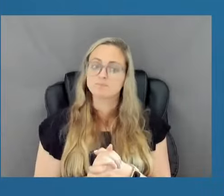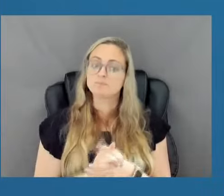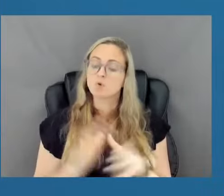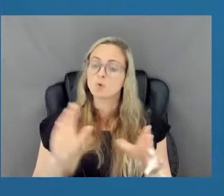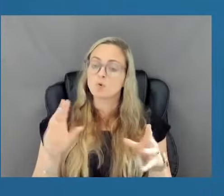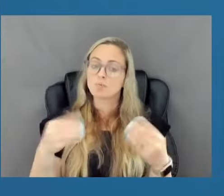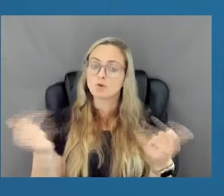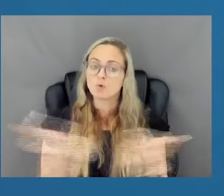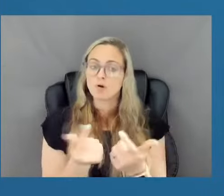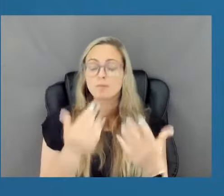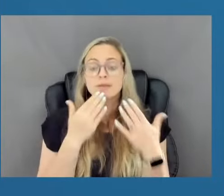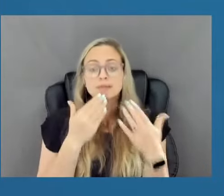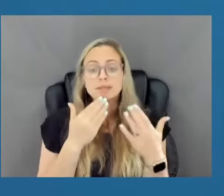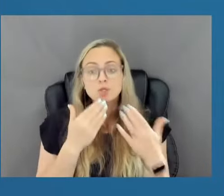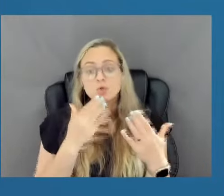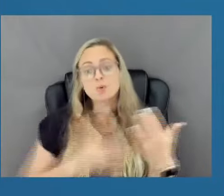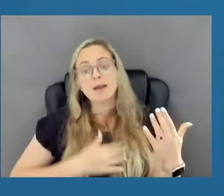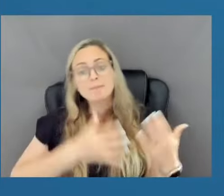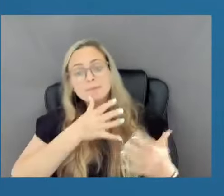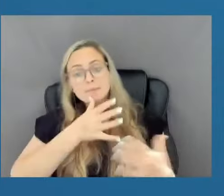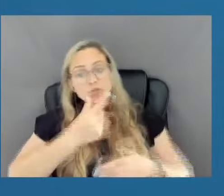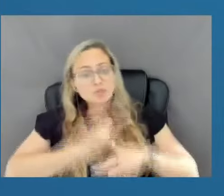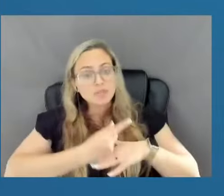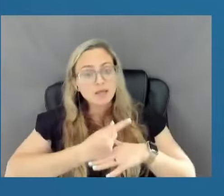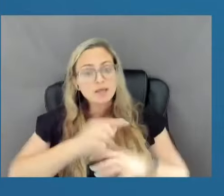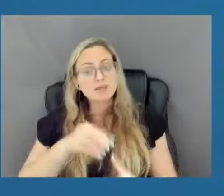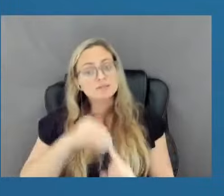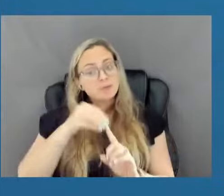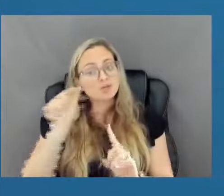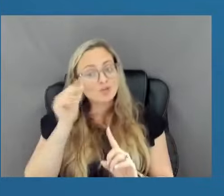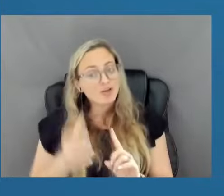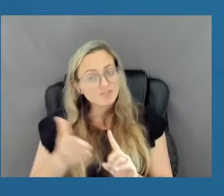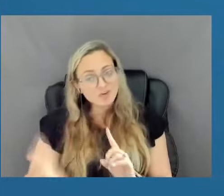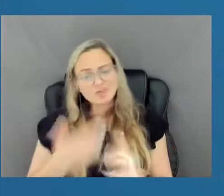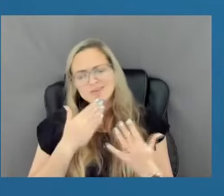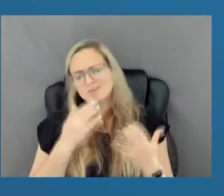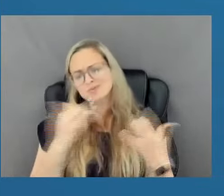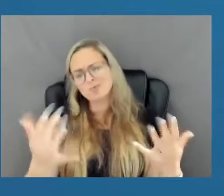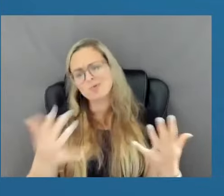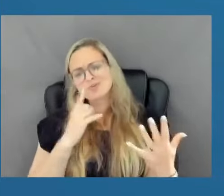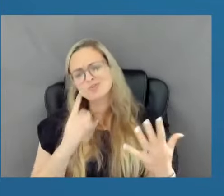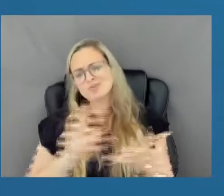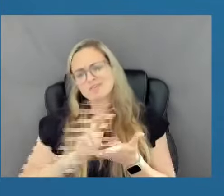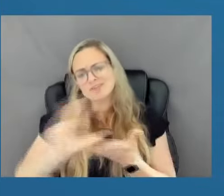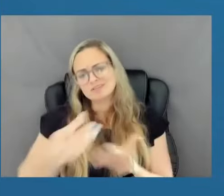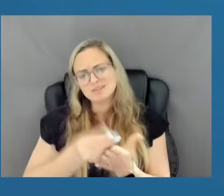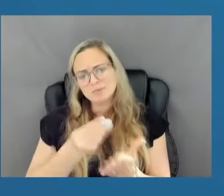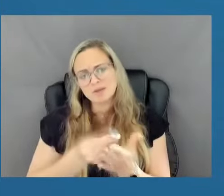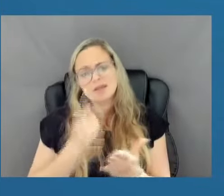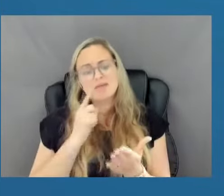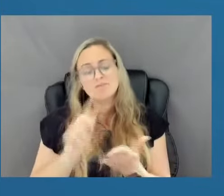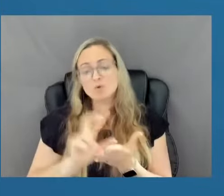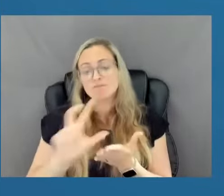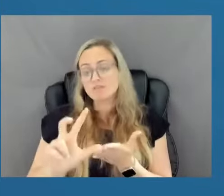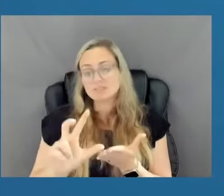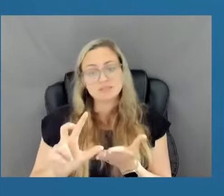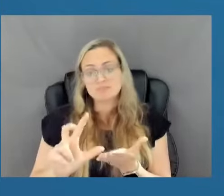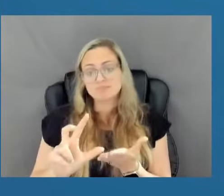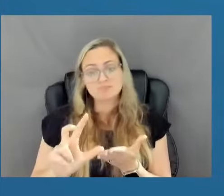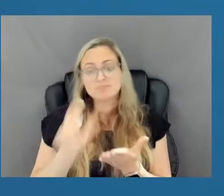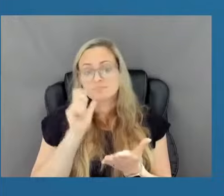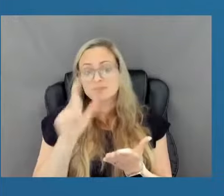my greetings. Happy Mother's Day to everyone, and especially Governor. Thank you so much for this investment and for investing in, not